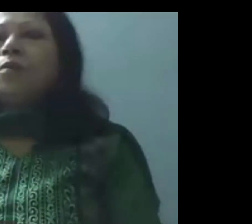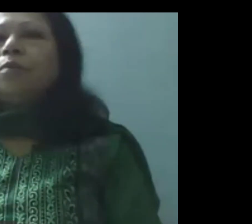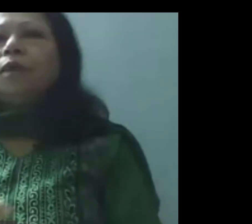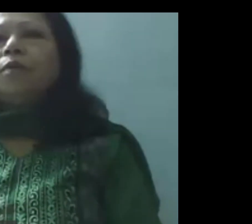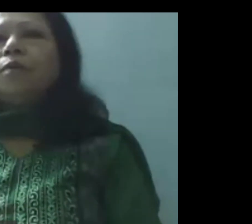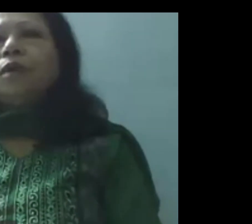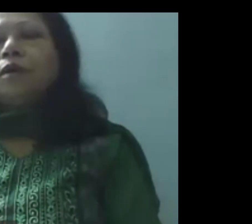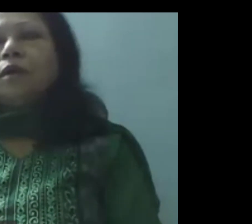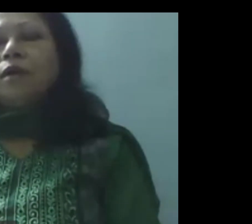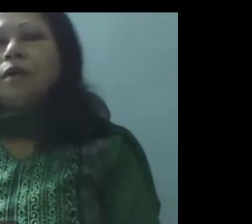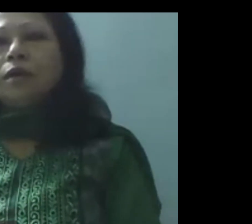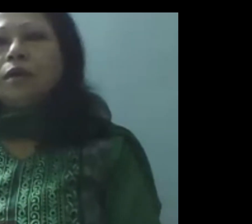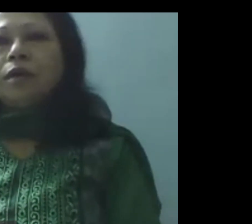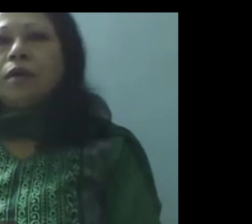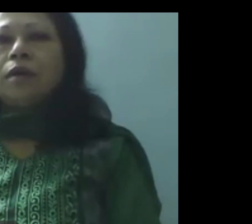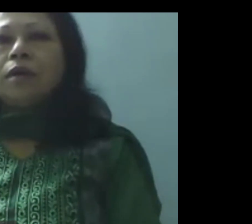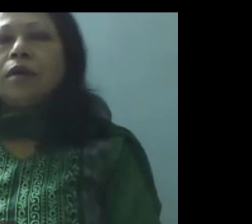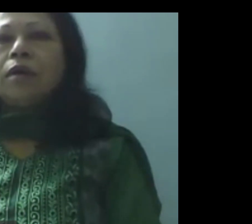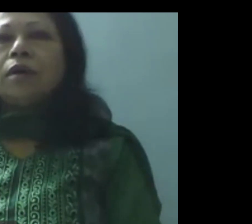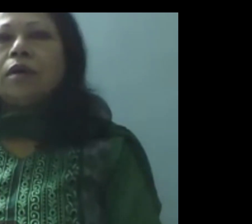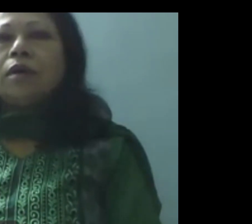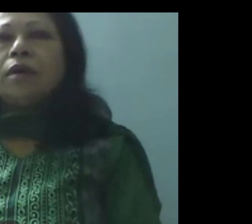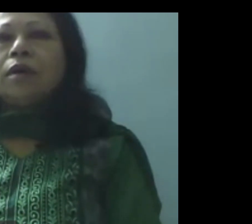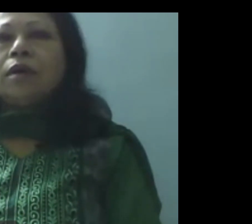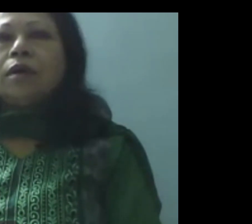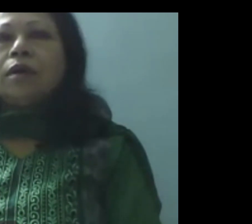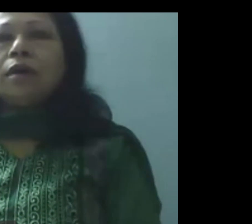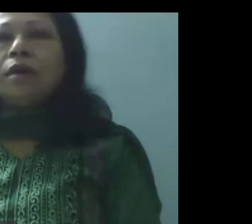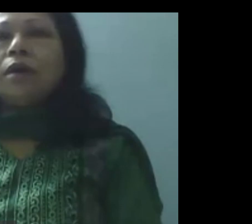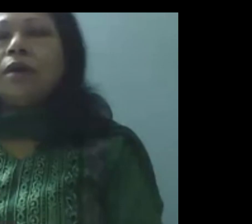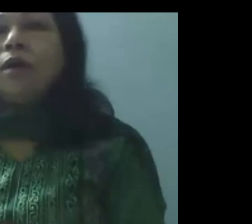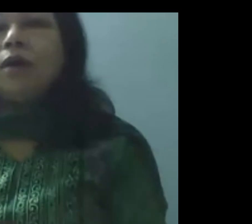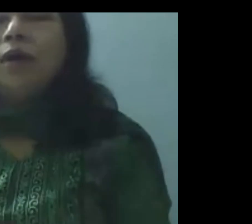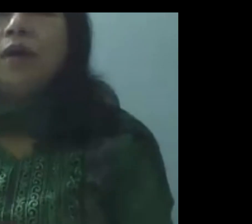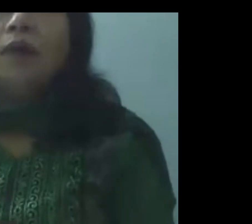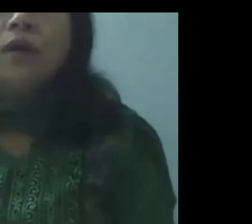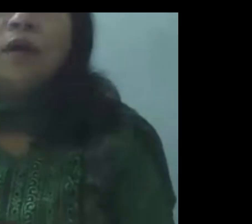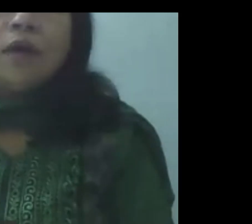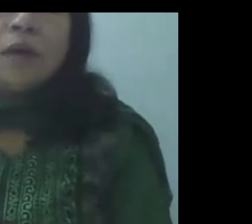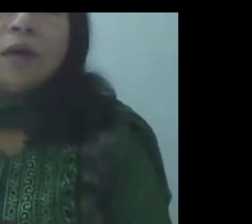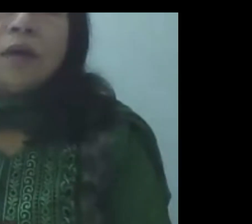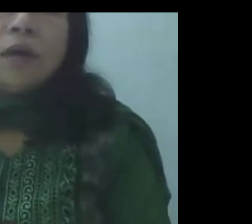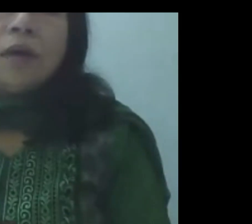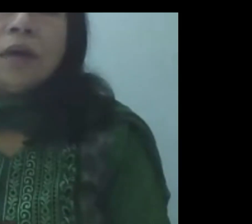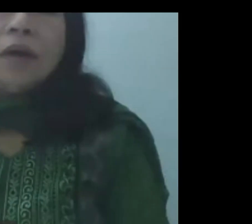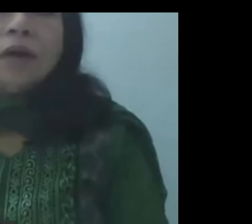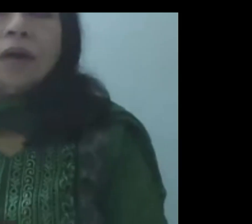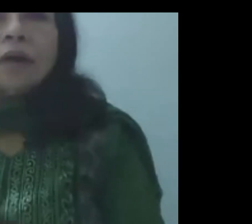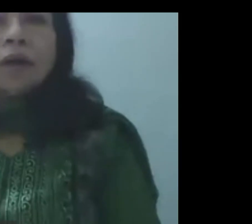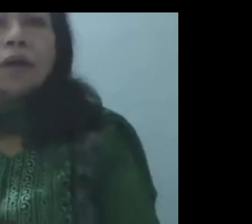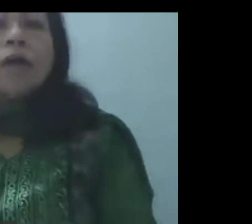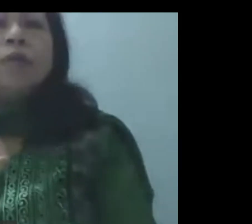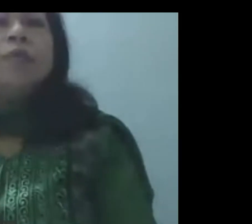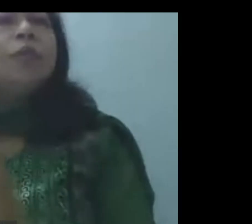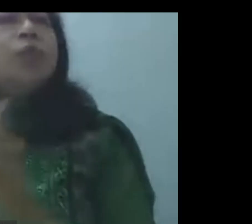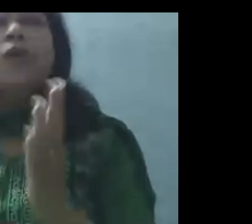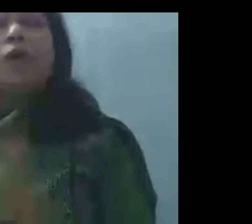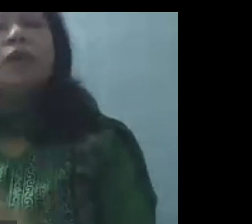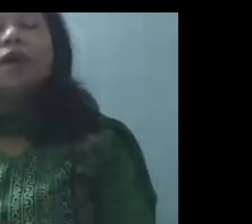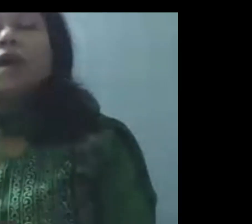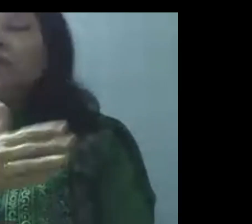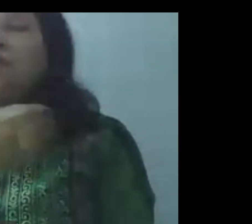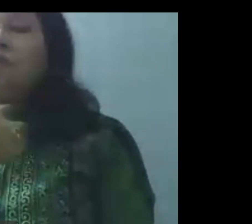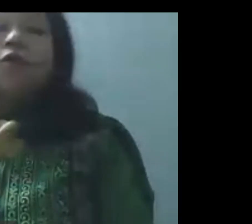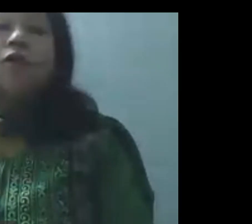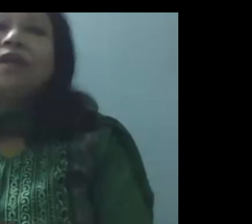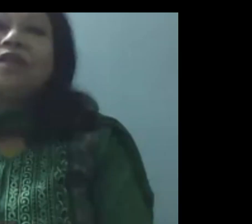didn't see that as in the past as something which is very, very interesting.